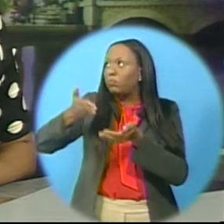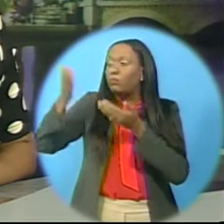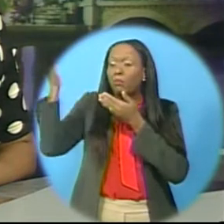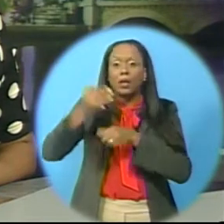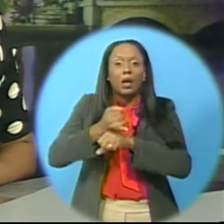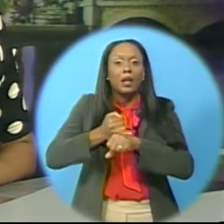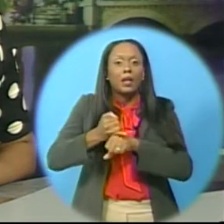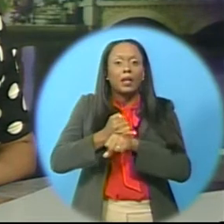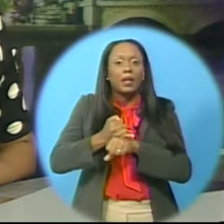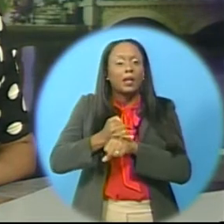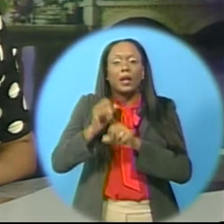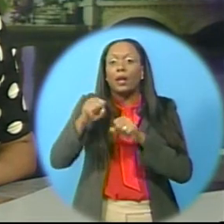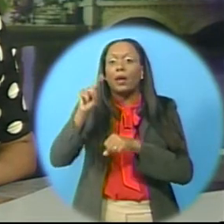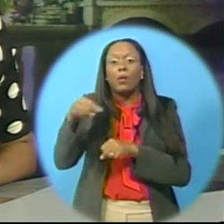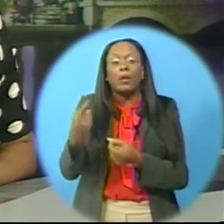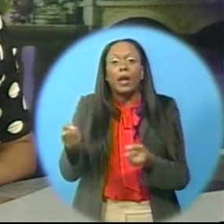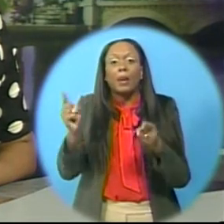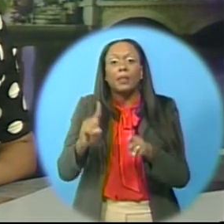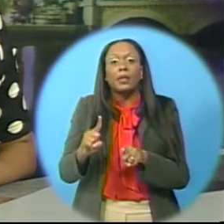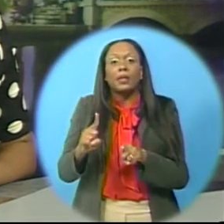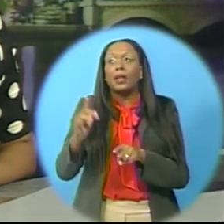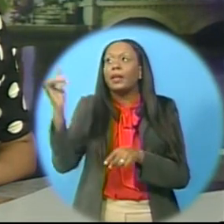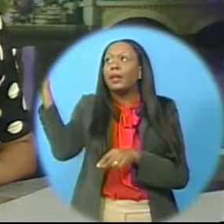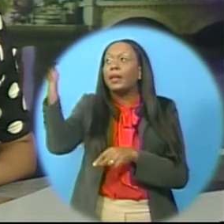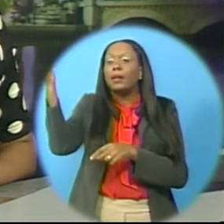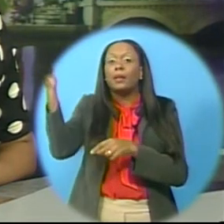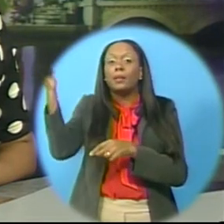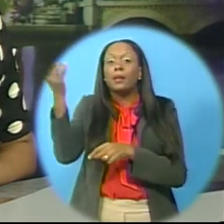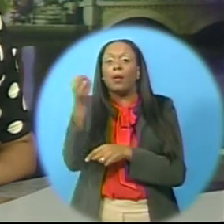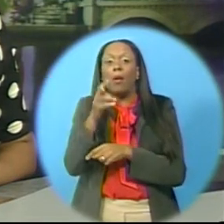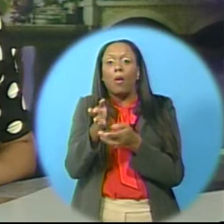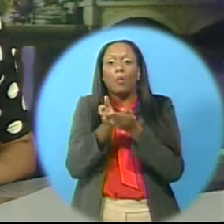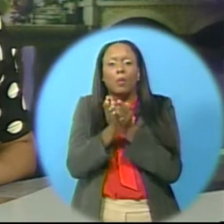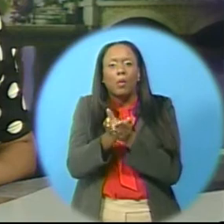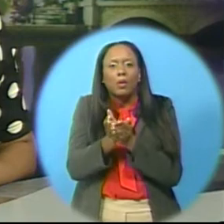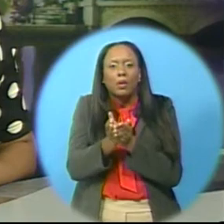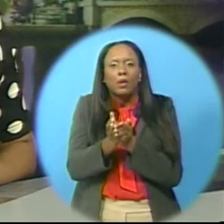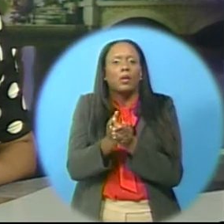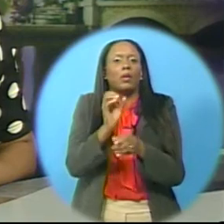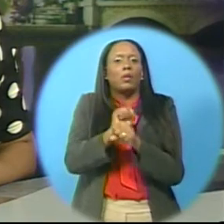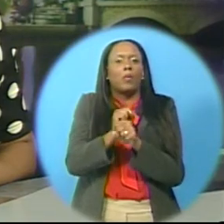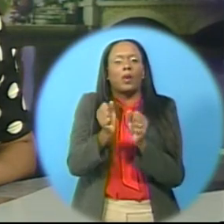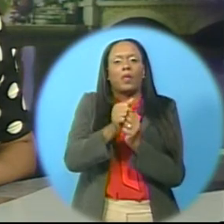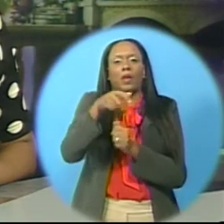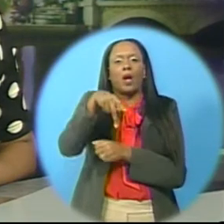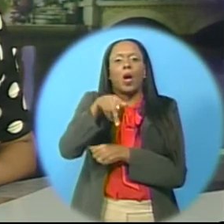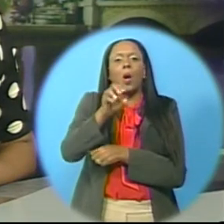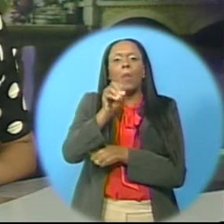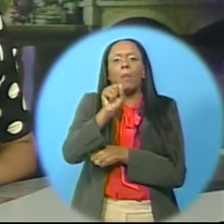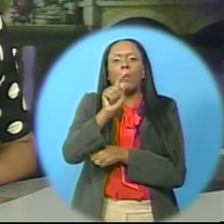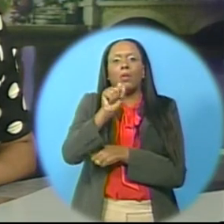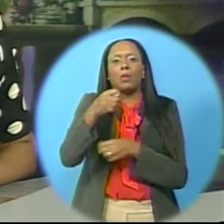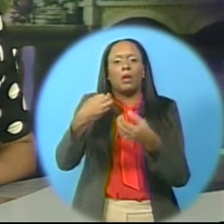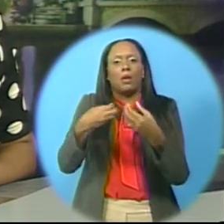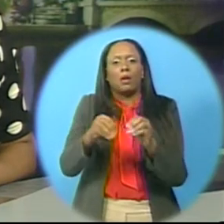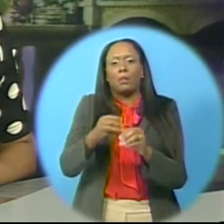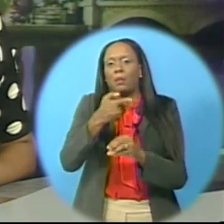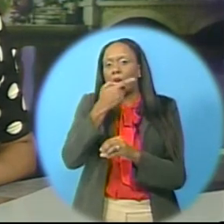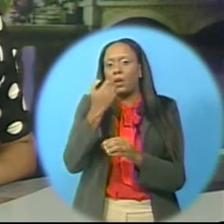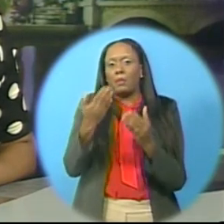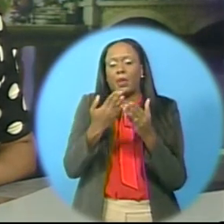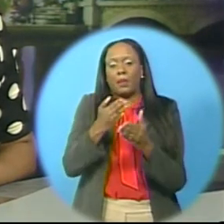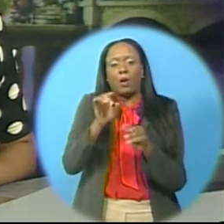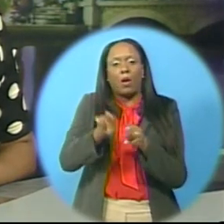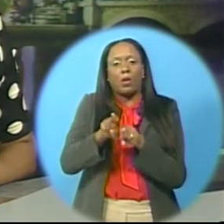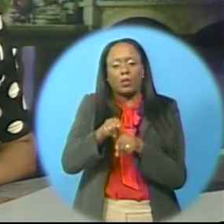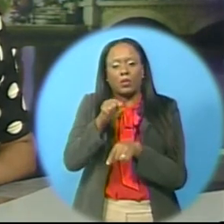only do so by air or by sea. He says his ministry has been working alongside the postal services, as this entity could also be